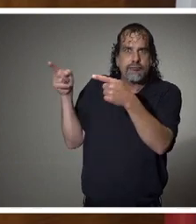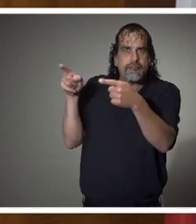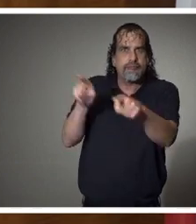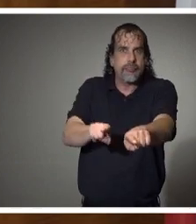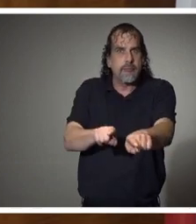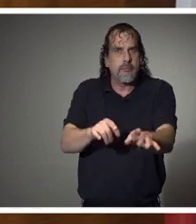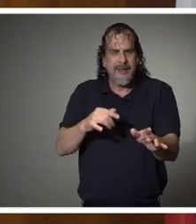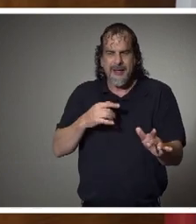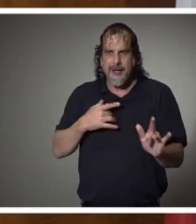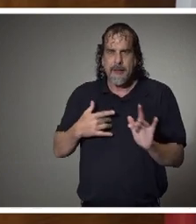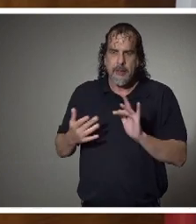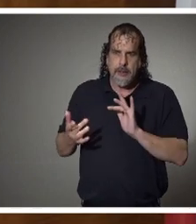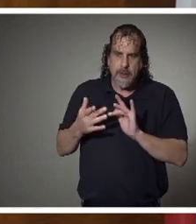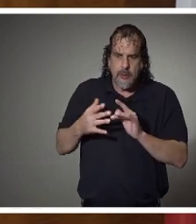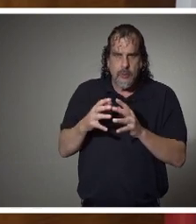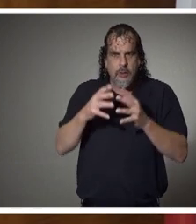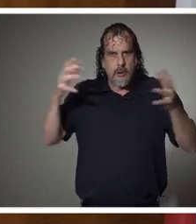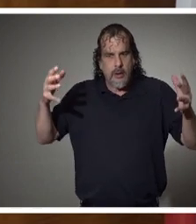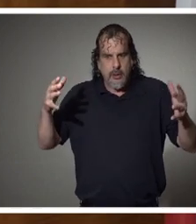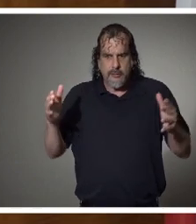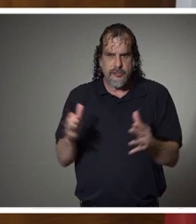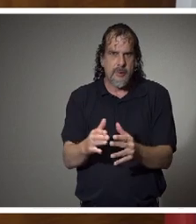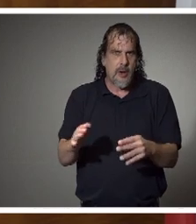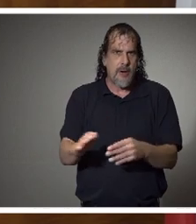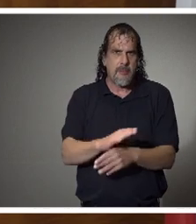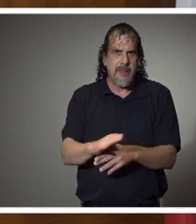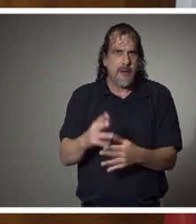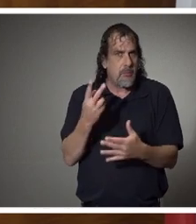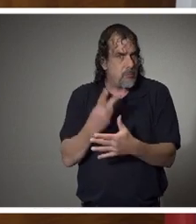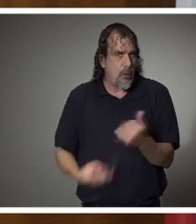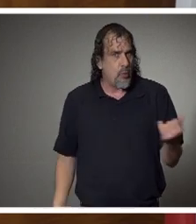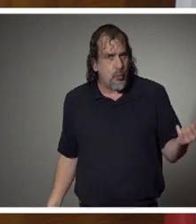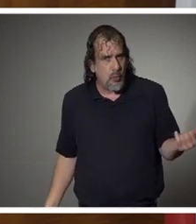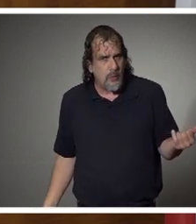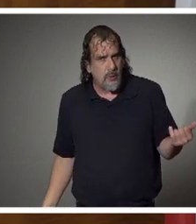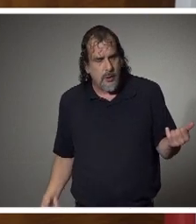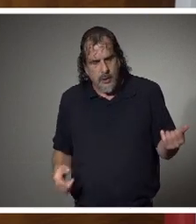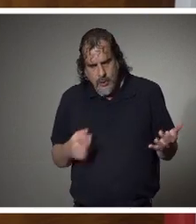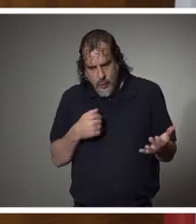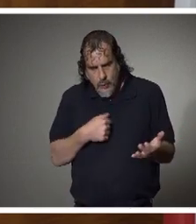with small and large businesses all across the state, and what we have found is that